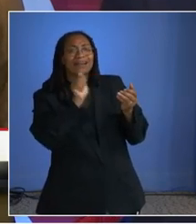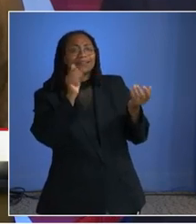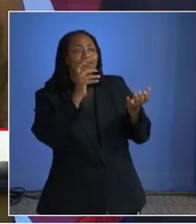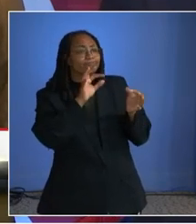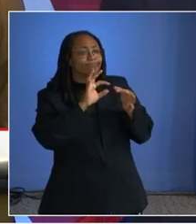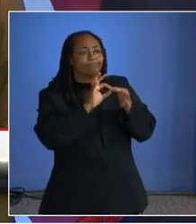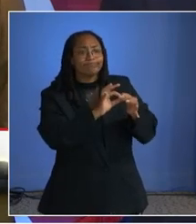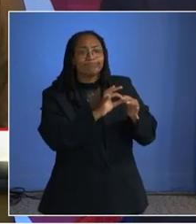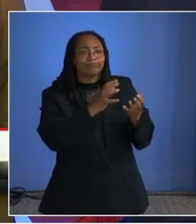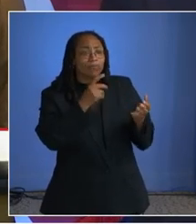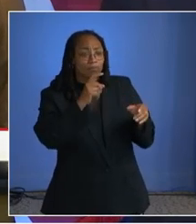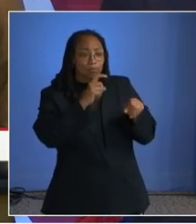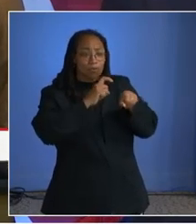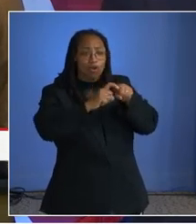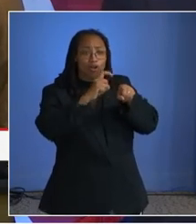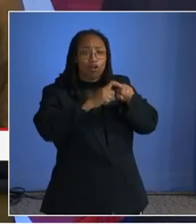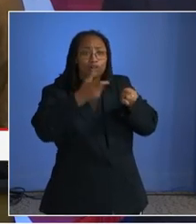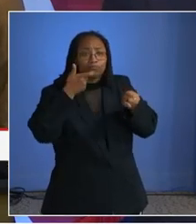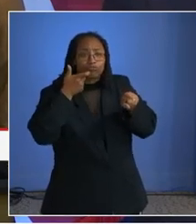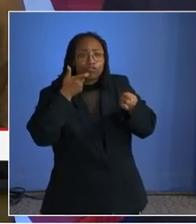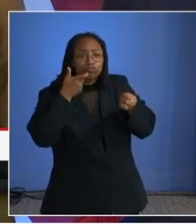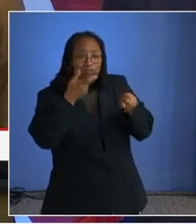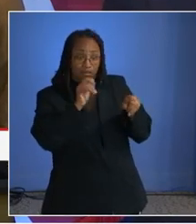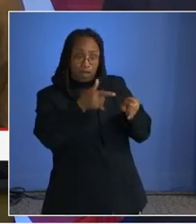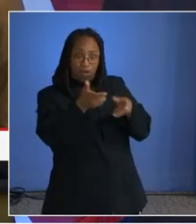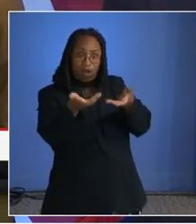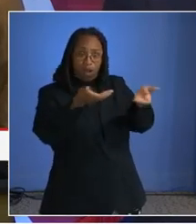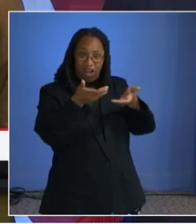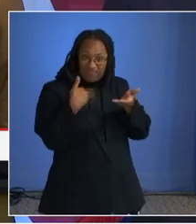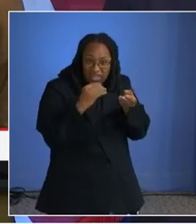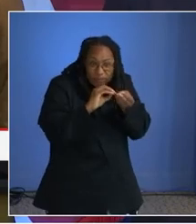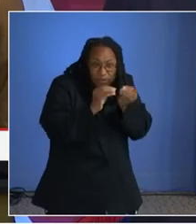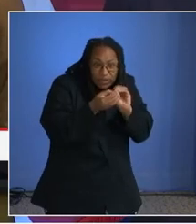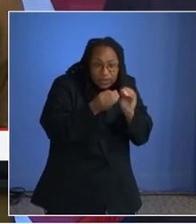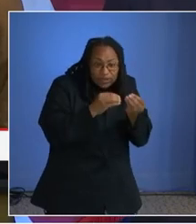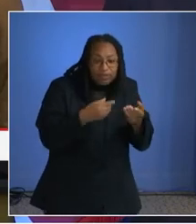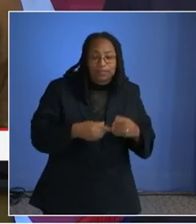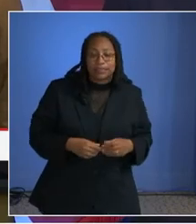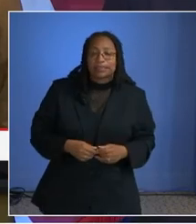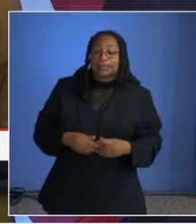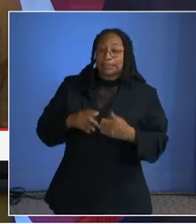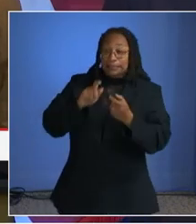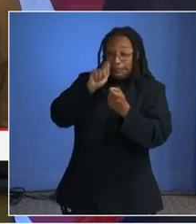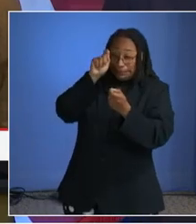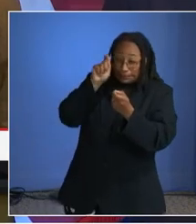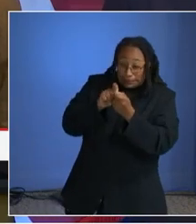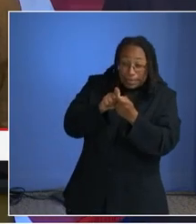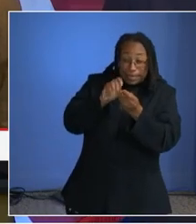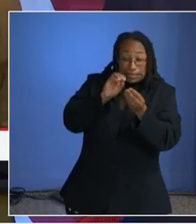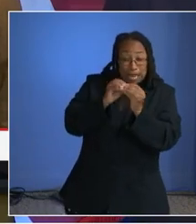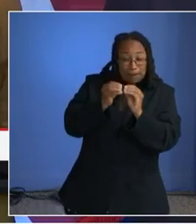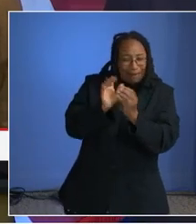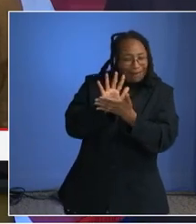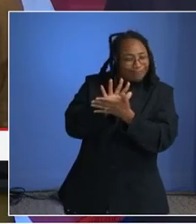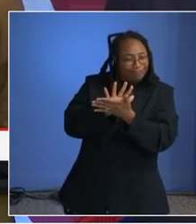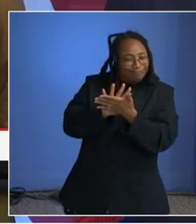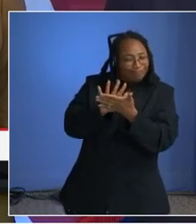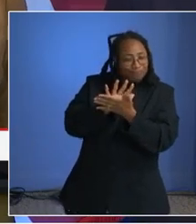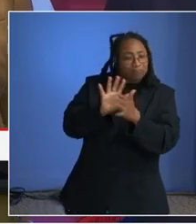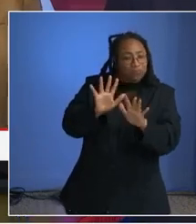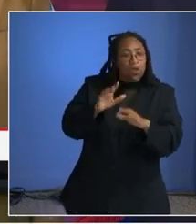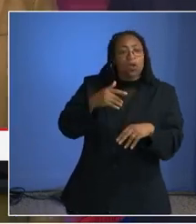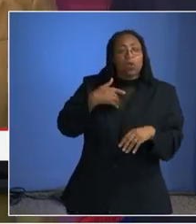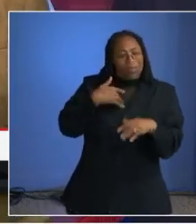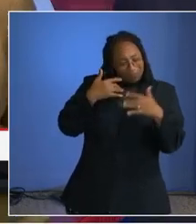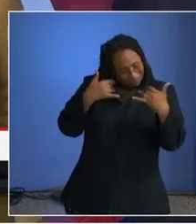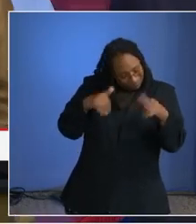his help, we've been able to really move people through the suitability process to get all of our vacancies filled there. But we can get you the exact numbers.